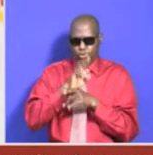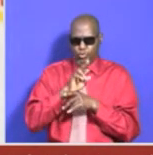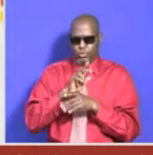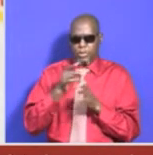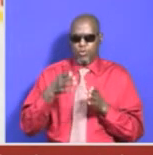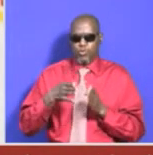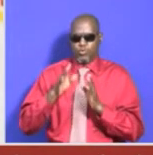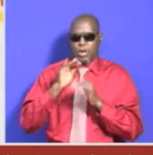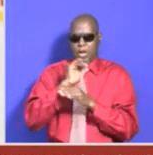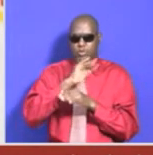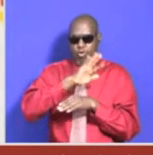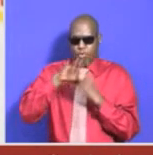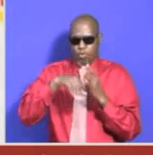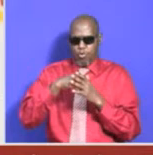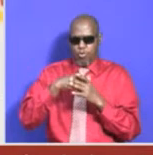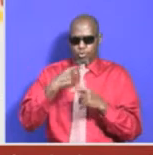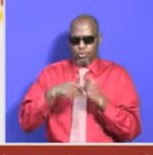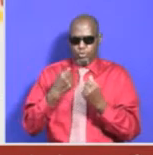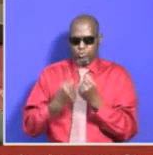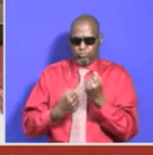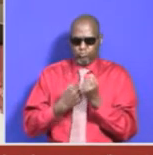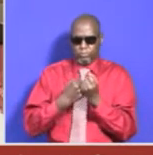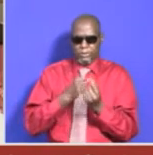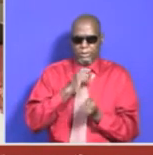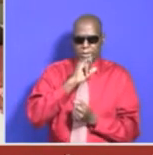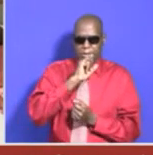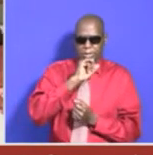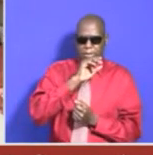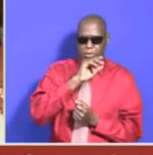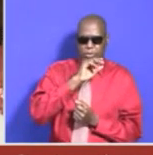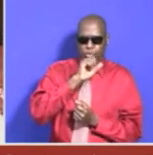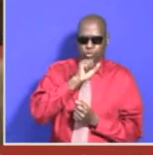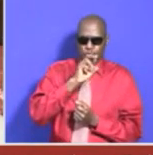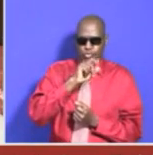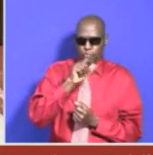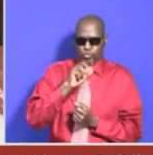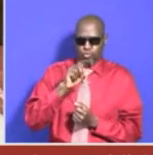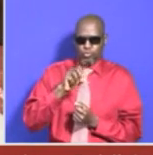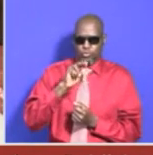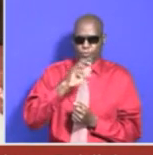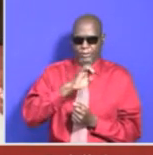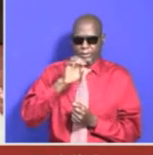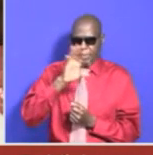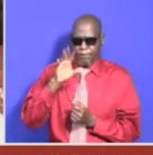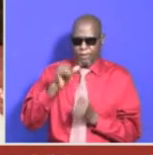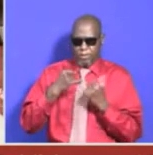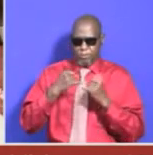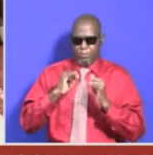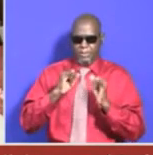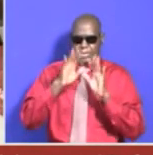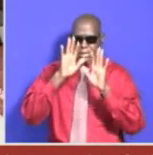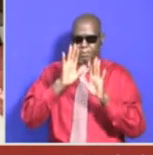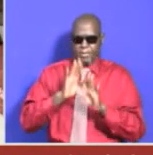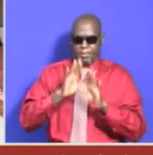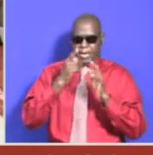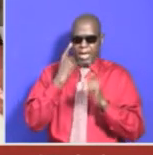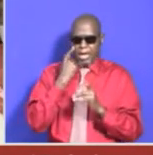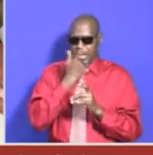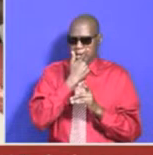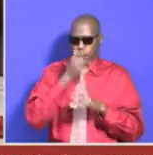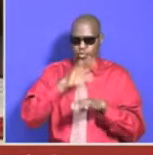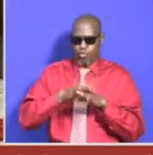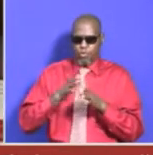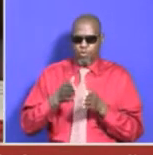continue supporting Isuzu East Africa in implementing the campaign, Eyes on the Road